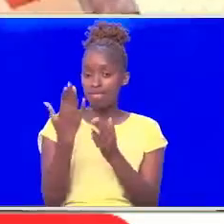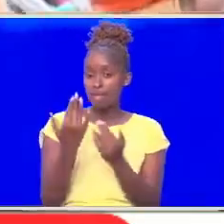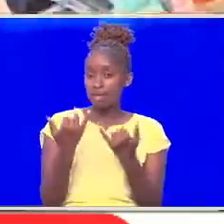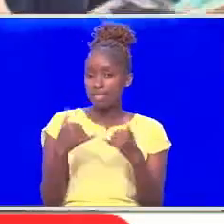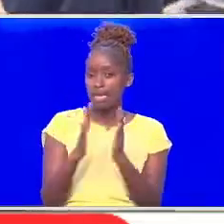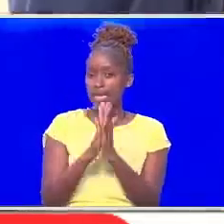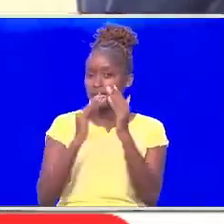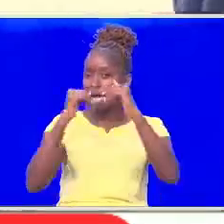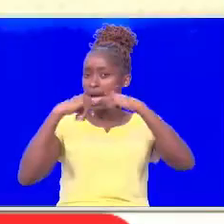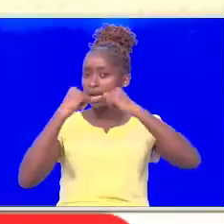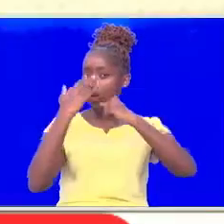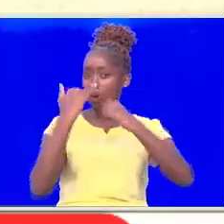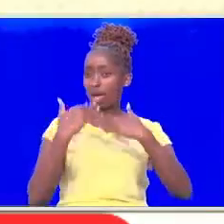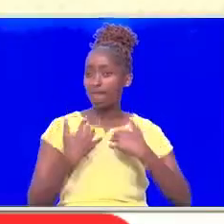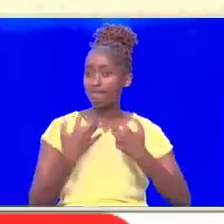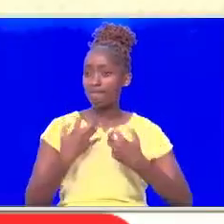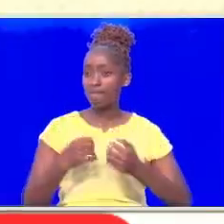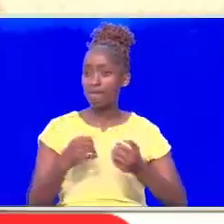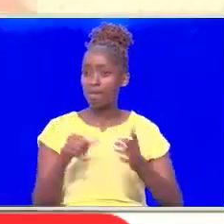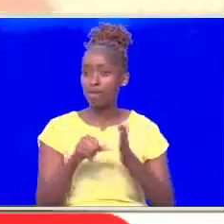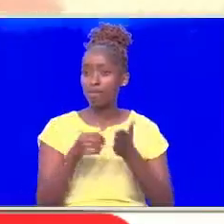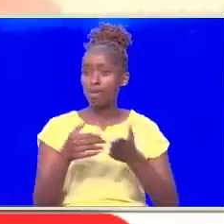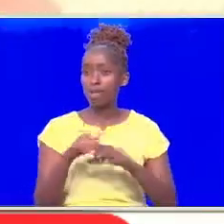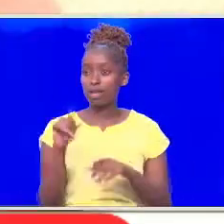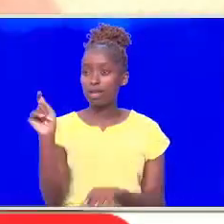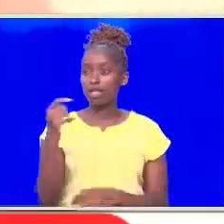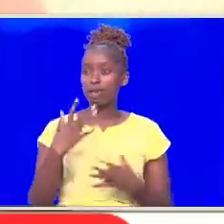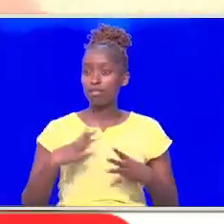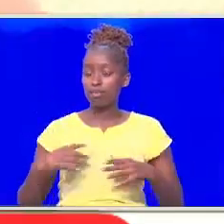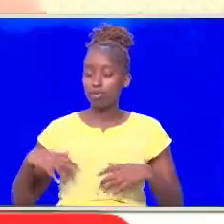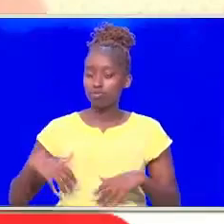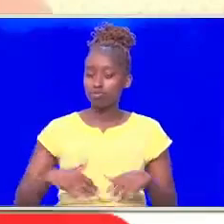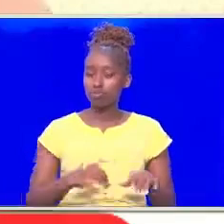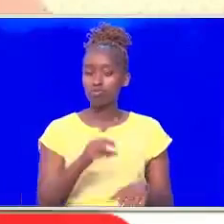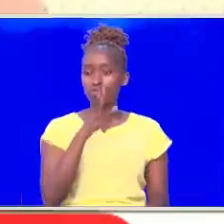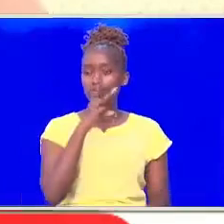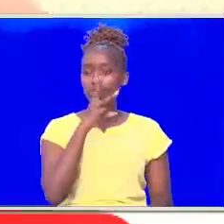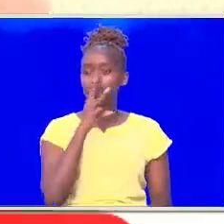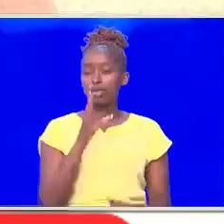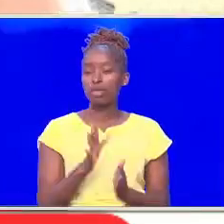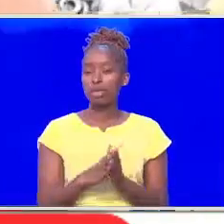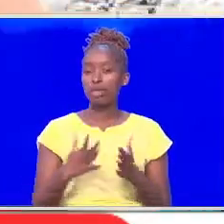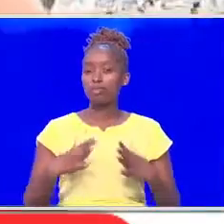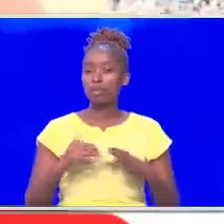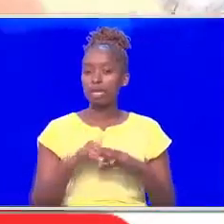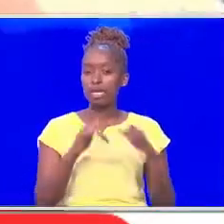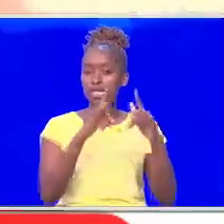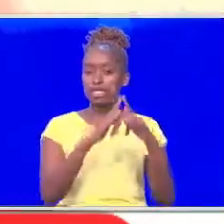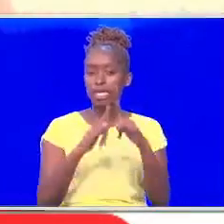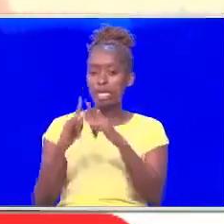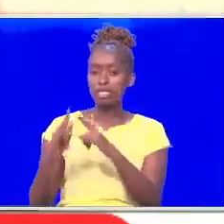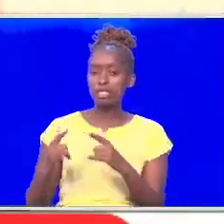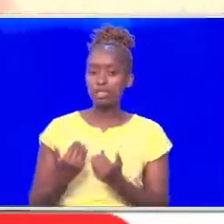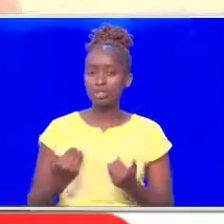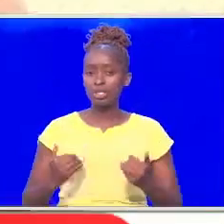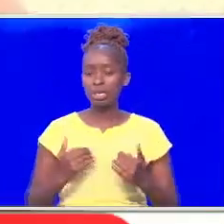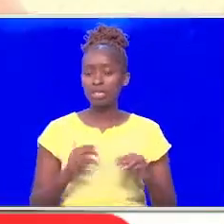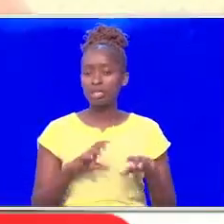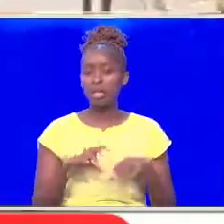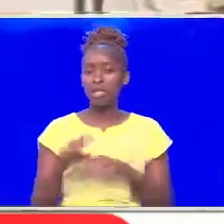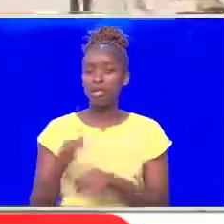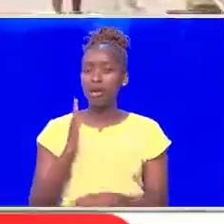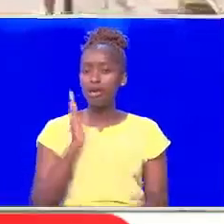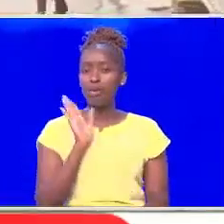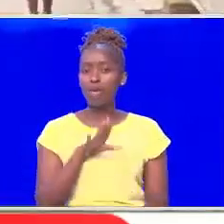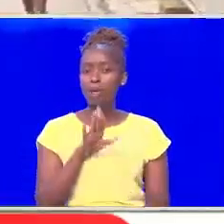sana iko Kenya sahi. Watu wamesombwa na maji, watu wako kwa mahema, watoto wanahangaika, wamama